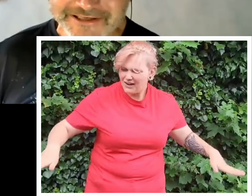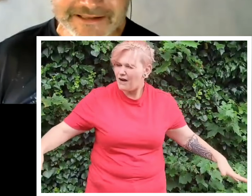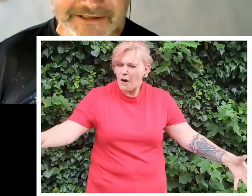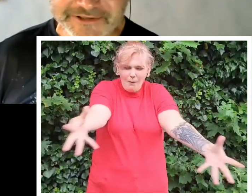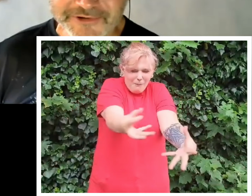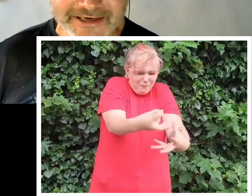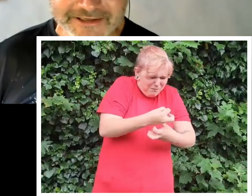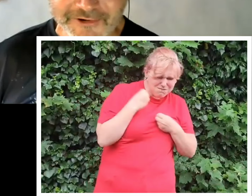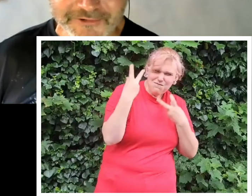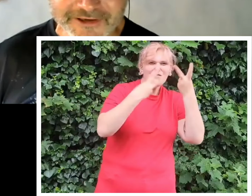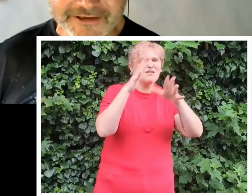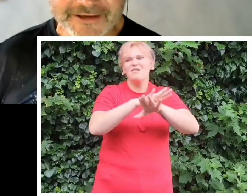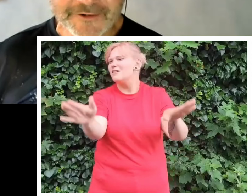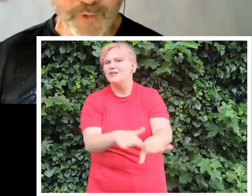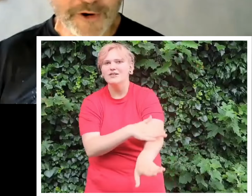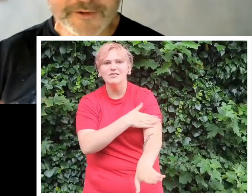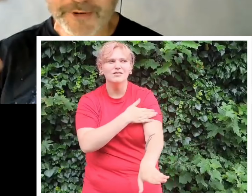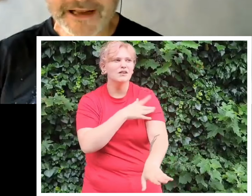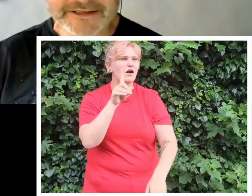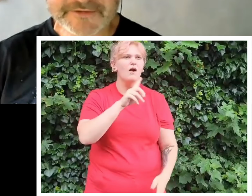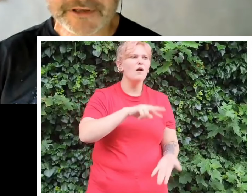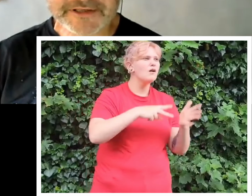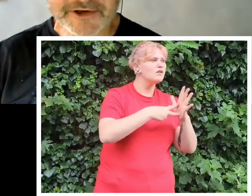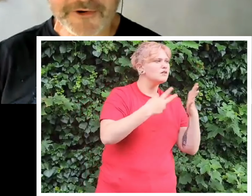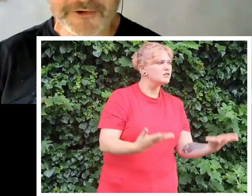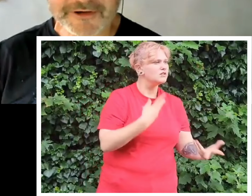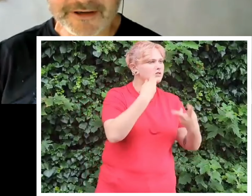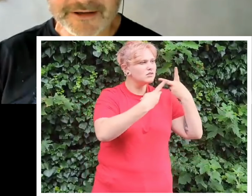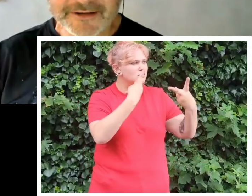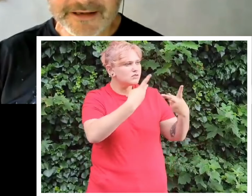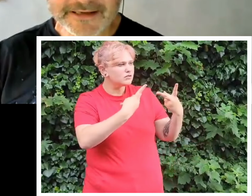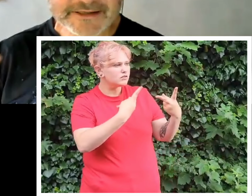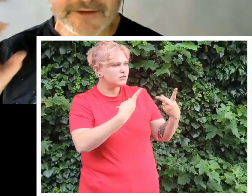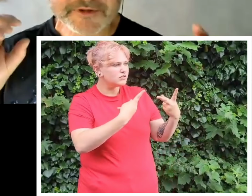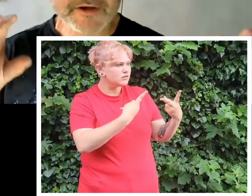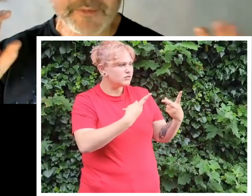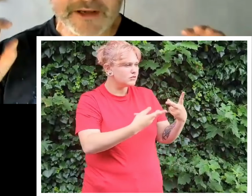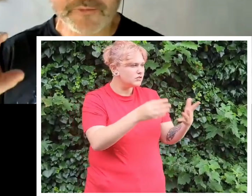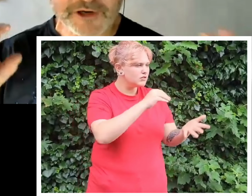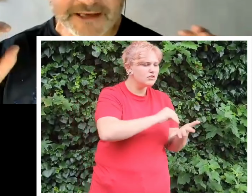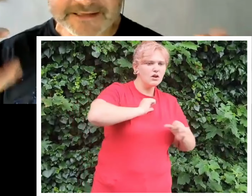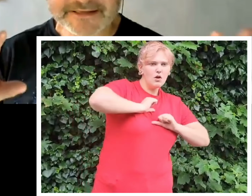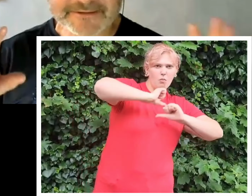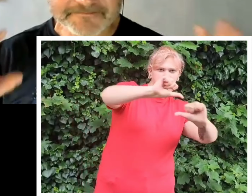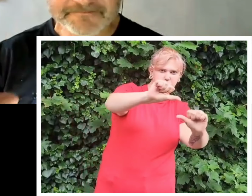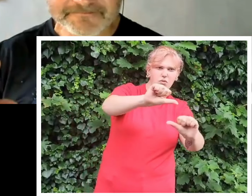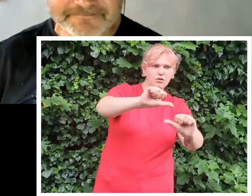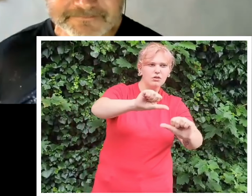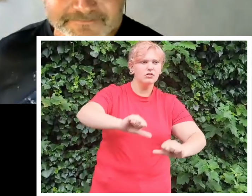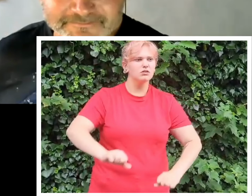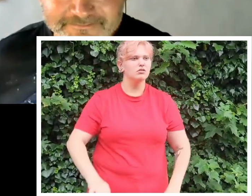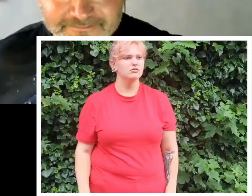we cannot contain the song any longer. What are the plans for the song in terms of it being released?